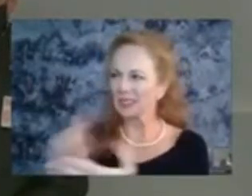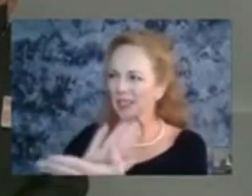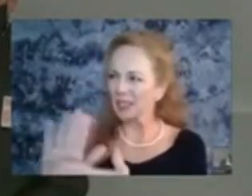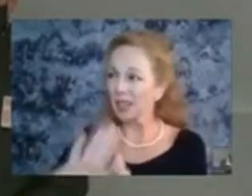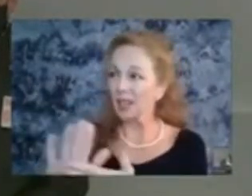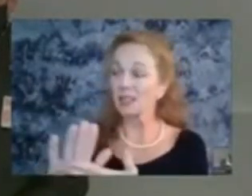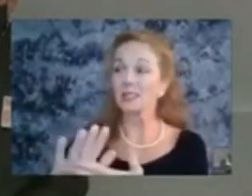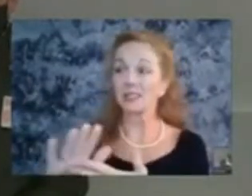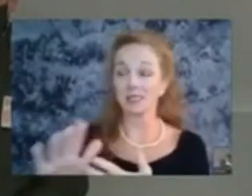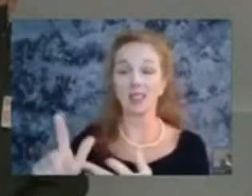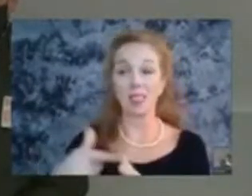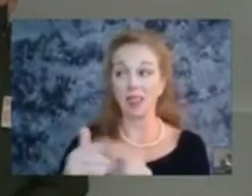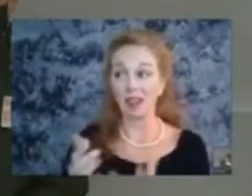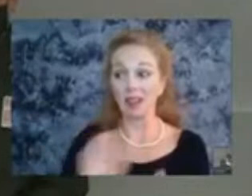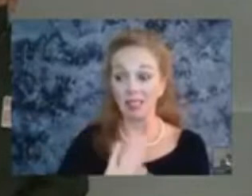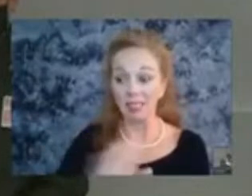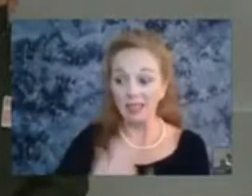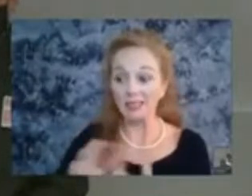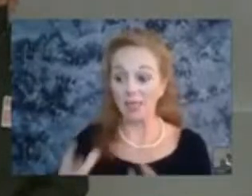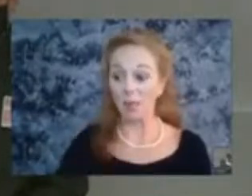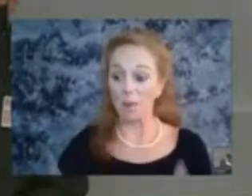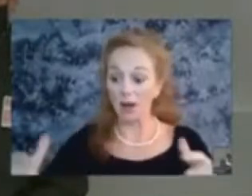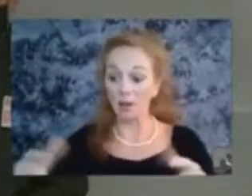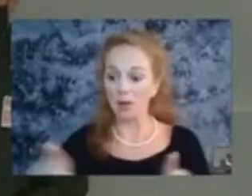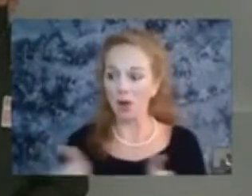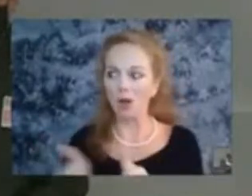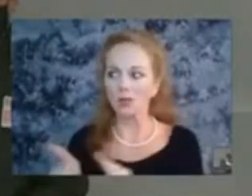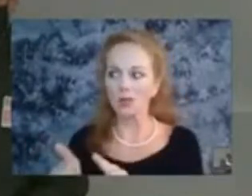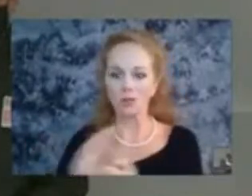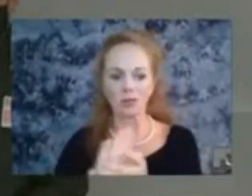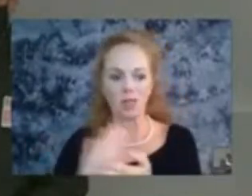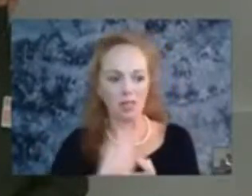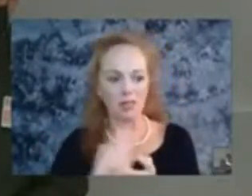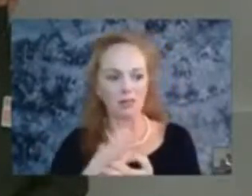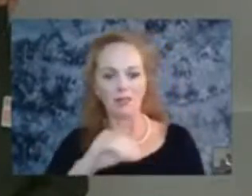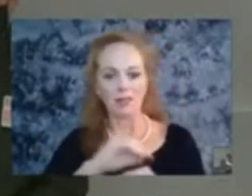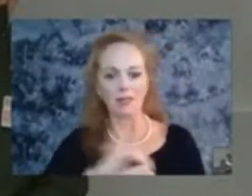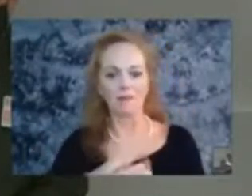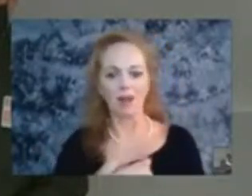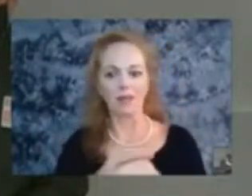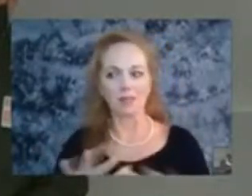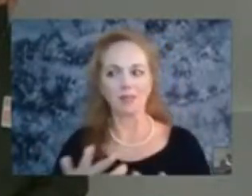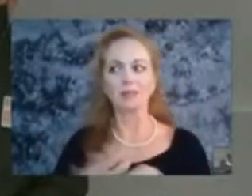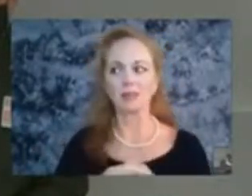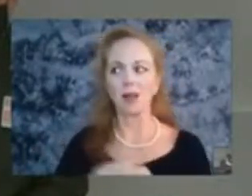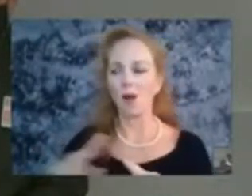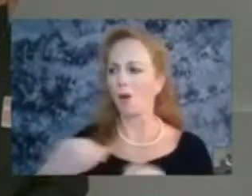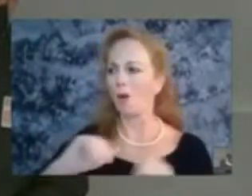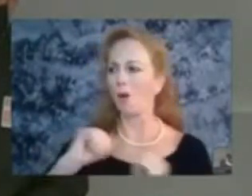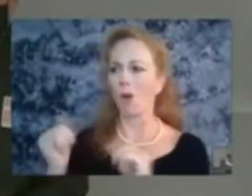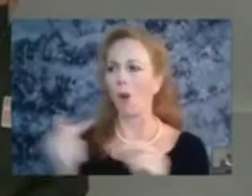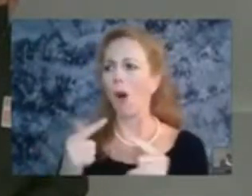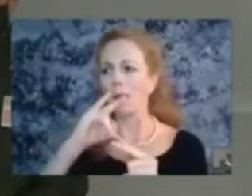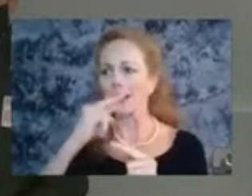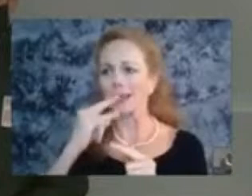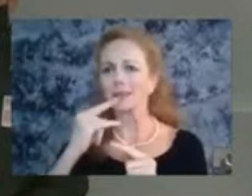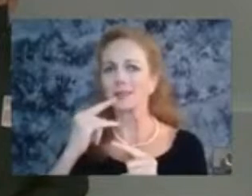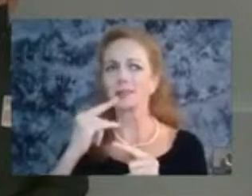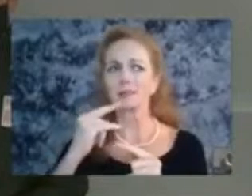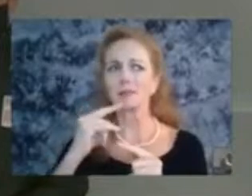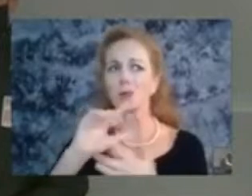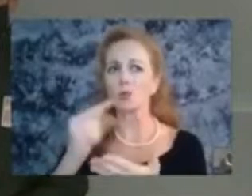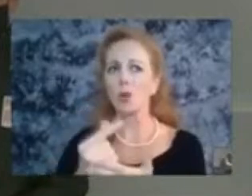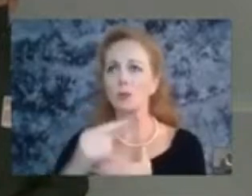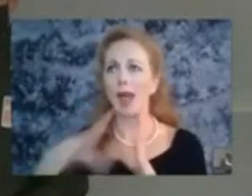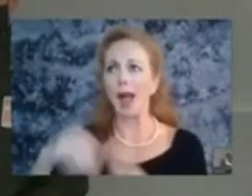teachers now, I mean, it's been a little while since I had elementary school kids. Now all my kids are out of school, but I remember on the teacher wish list,